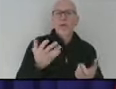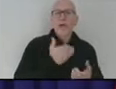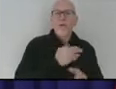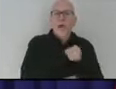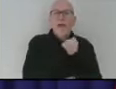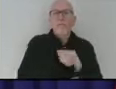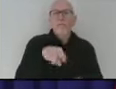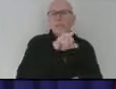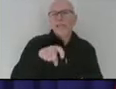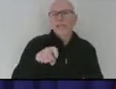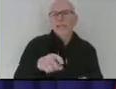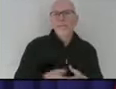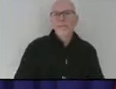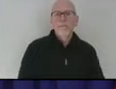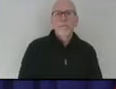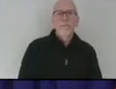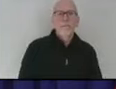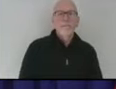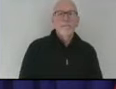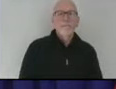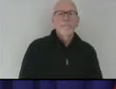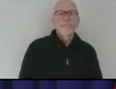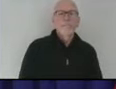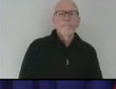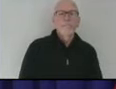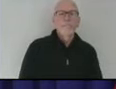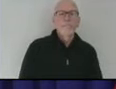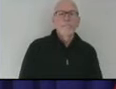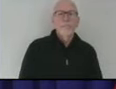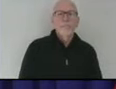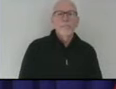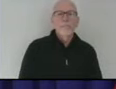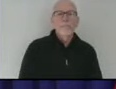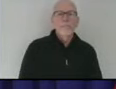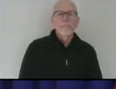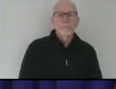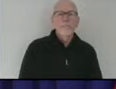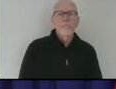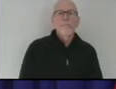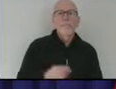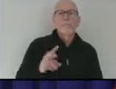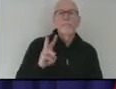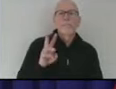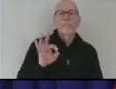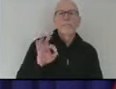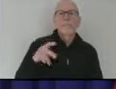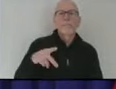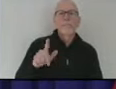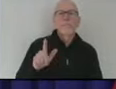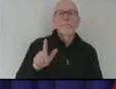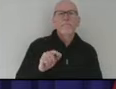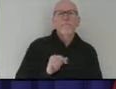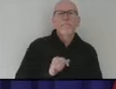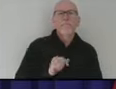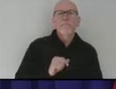systems are able to provide. John Boyle, WFPL.